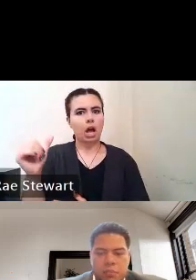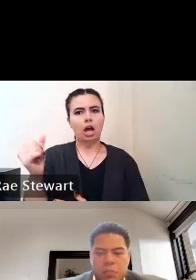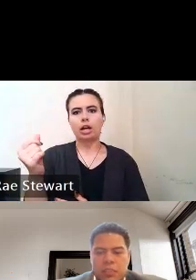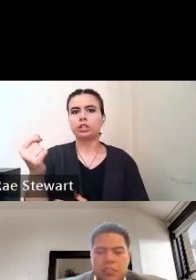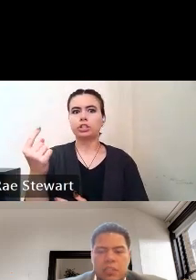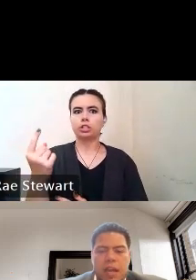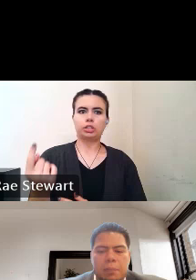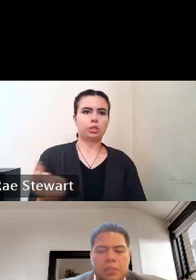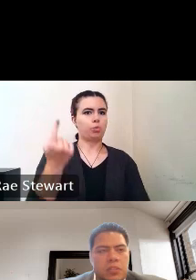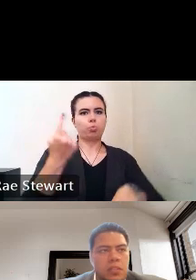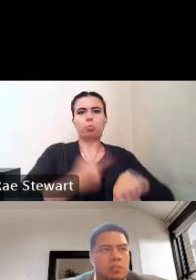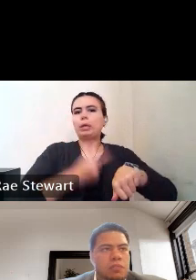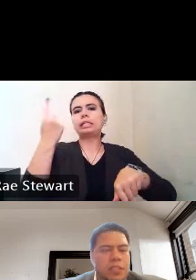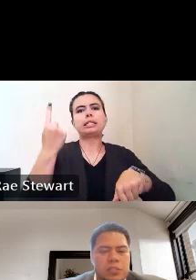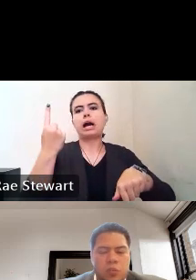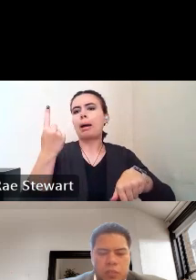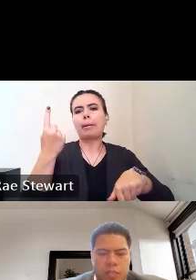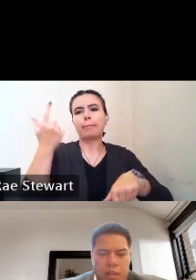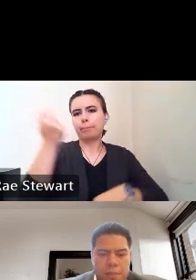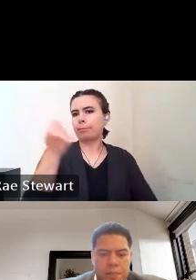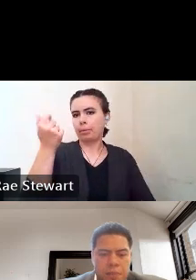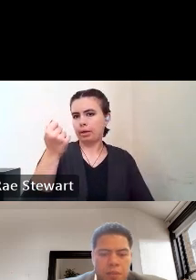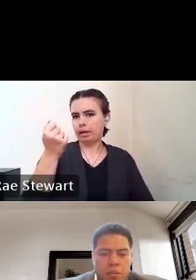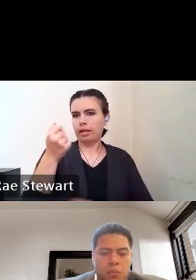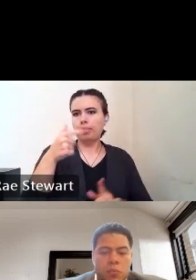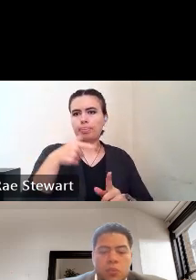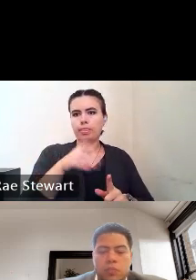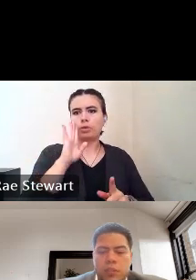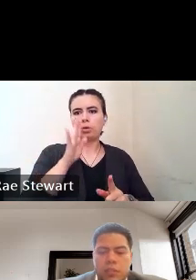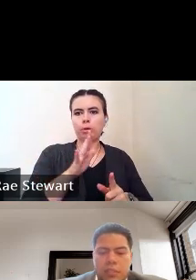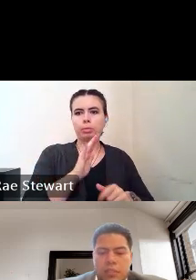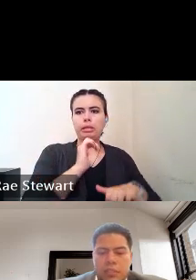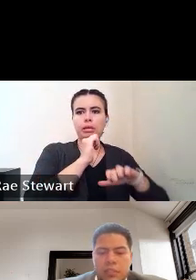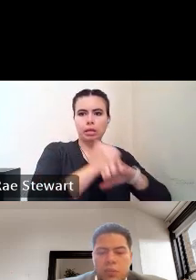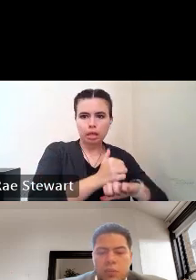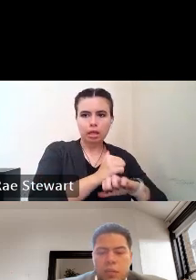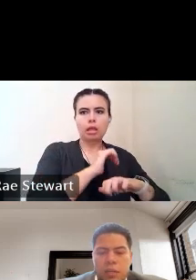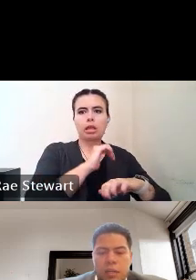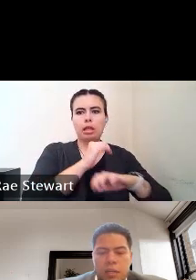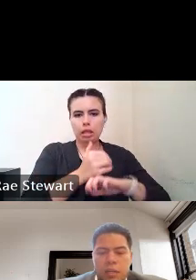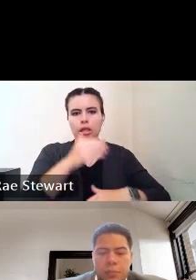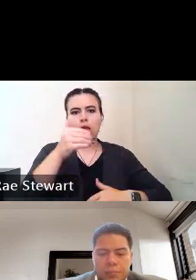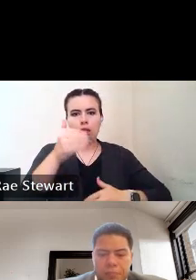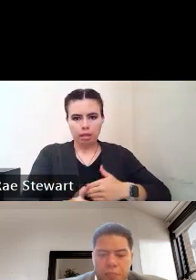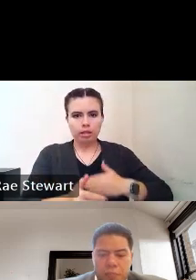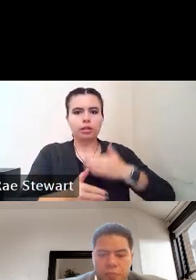grant. Implementation happens in phases over time. Future funding is continue